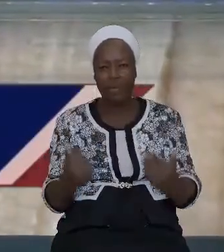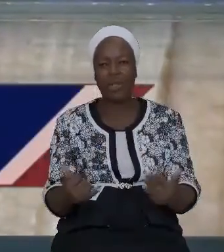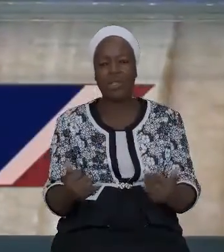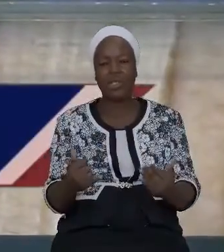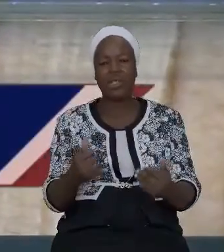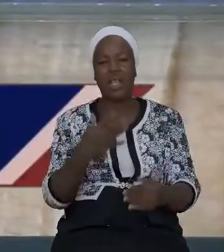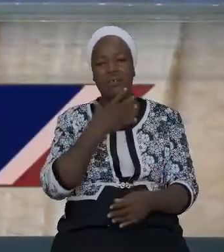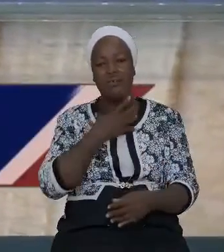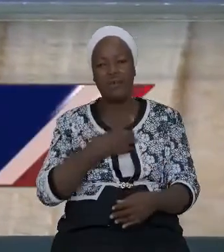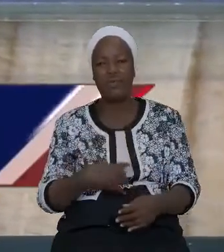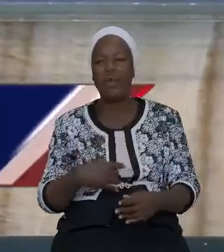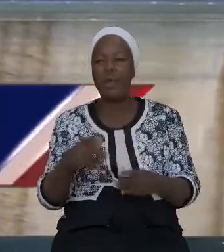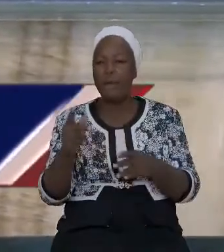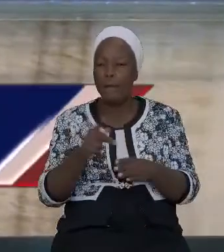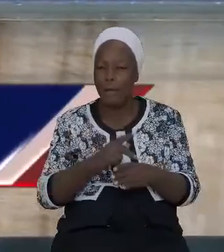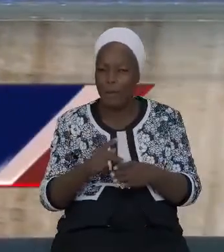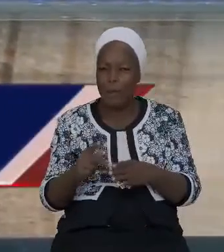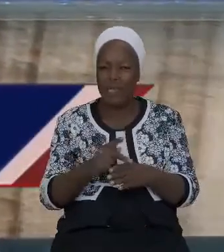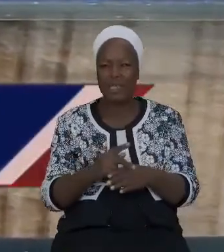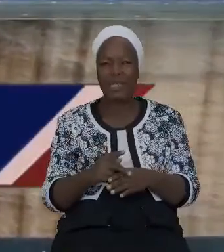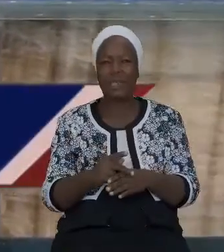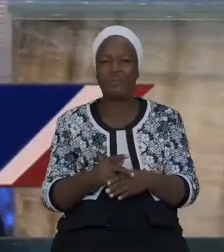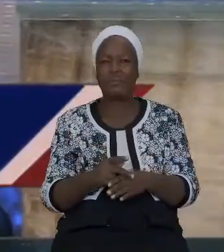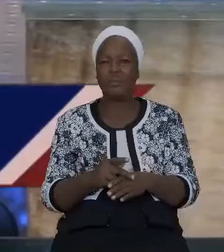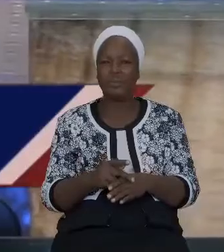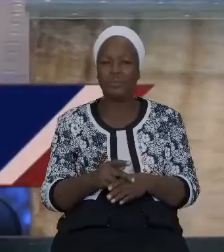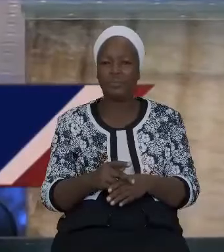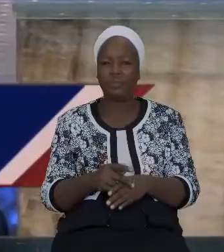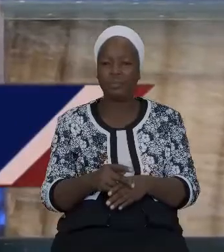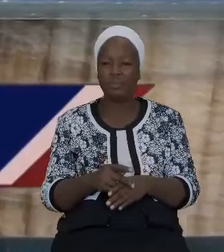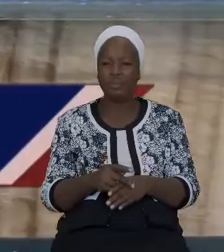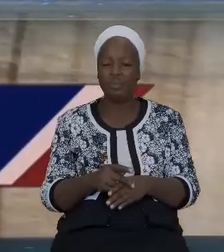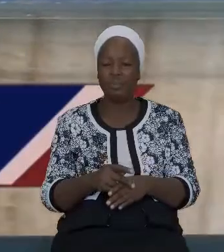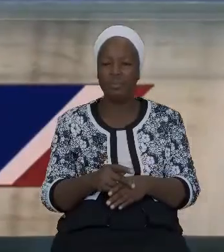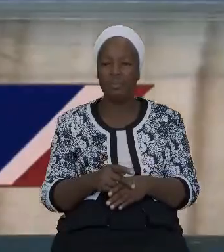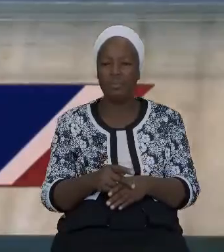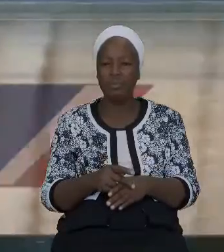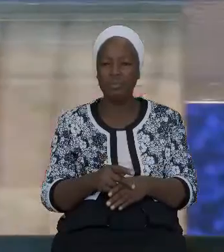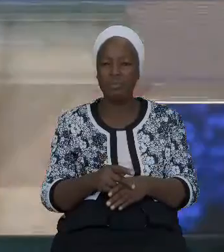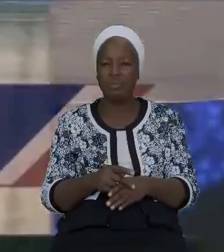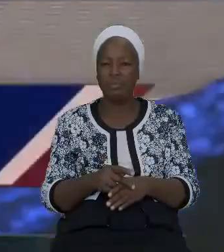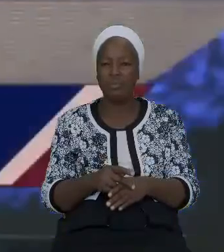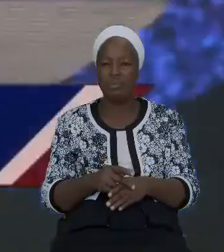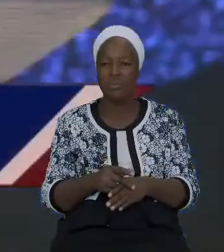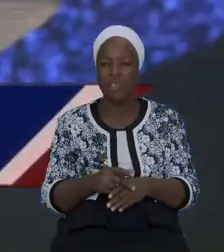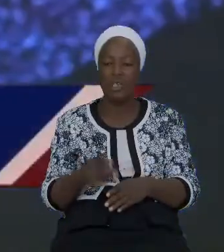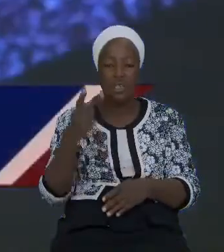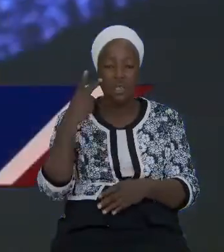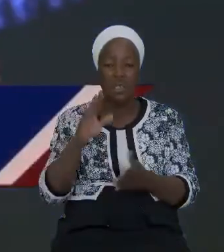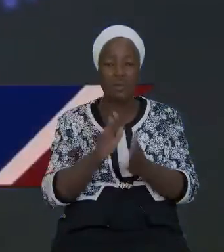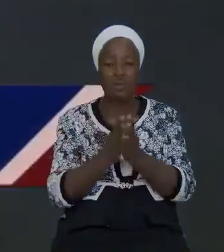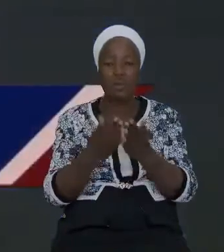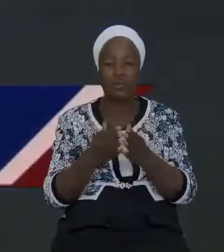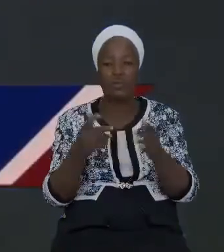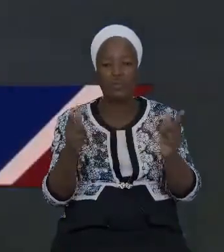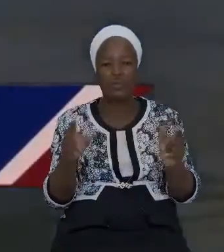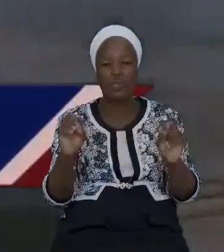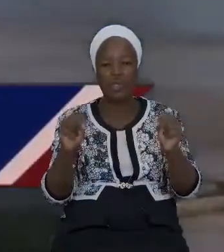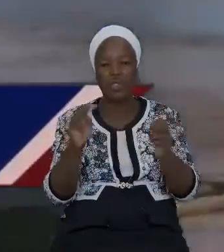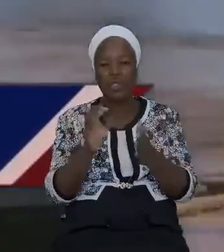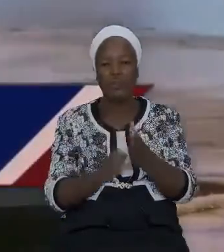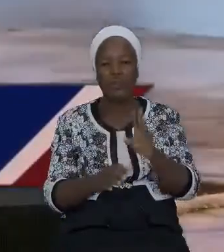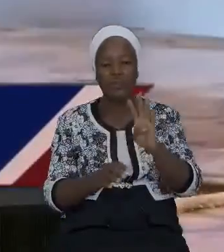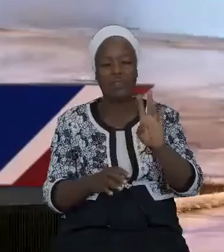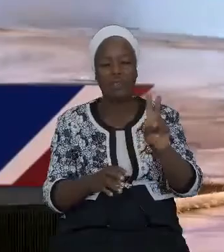famine. Practical activities. Let's look at Genesis chapter 42. I'm reading from verse